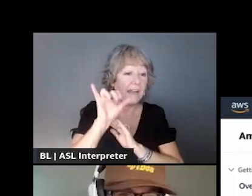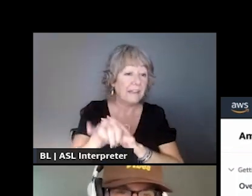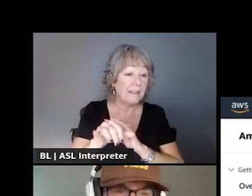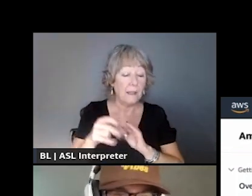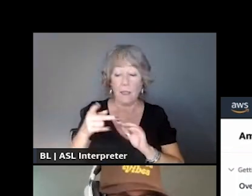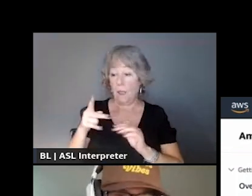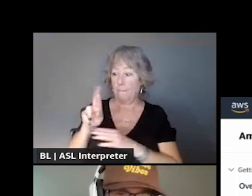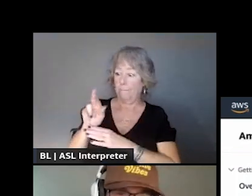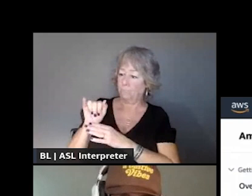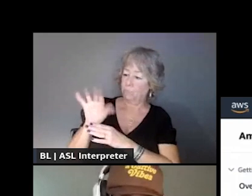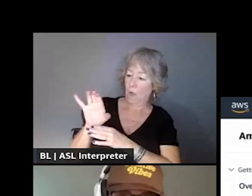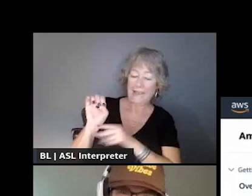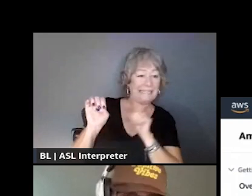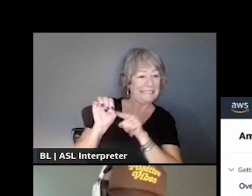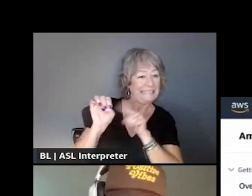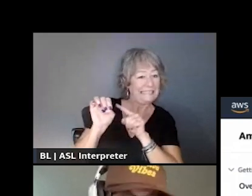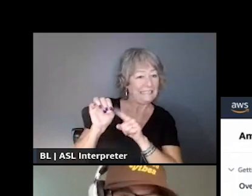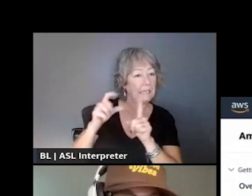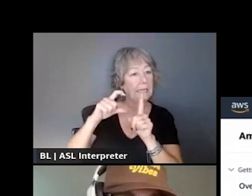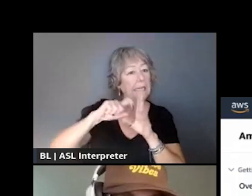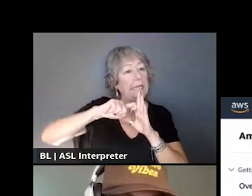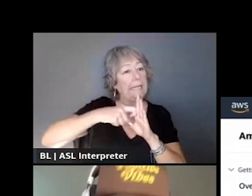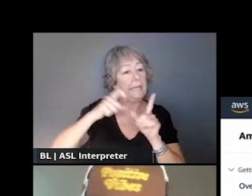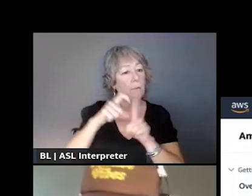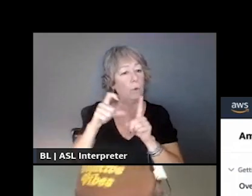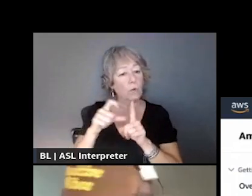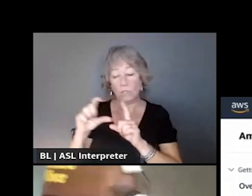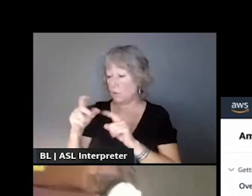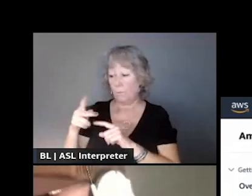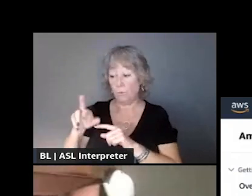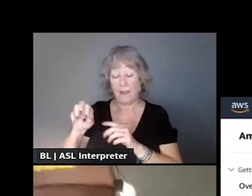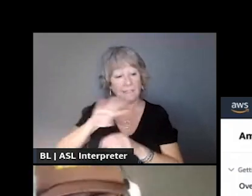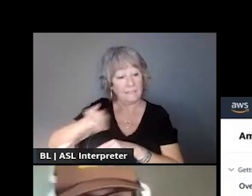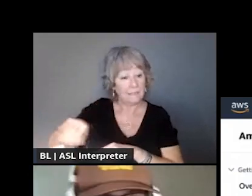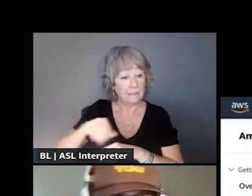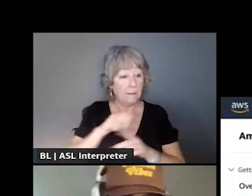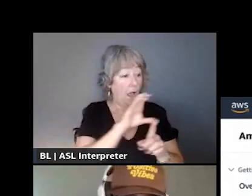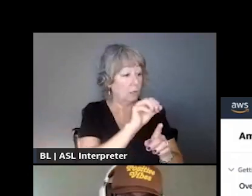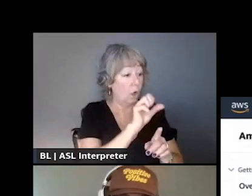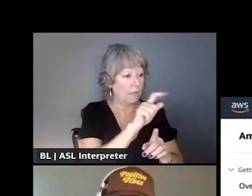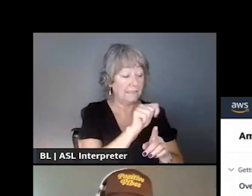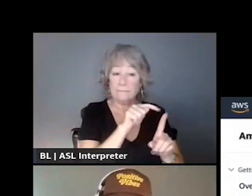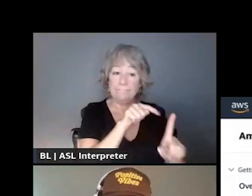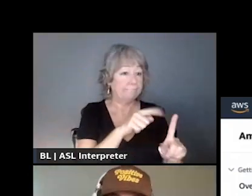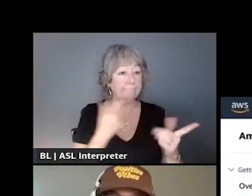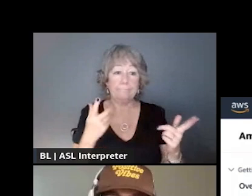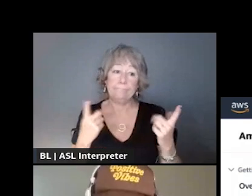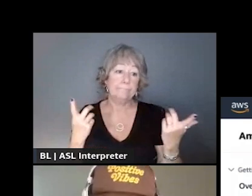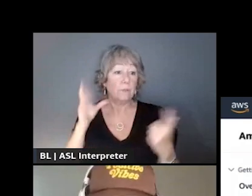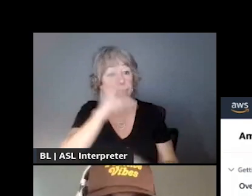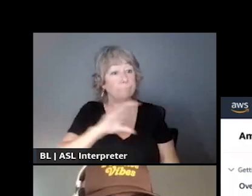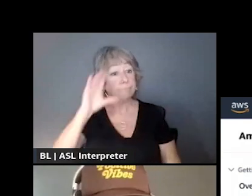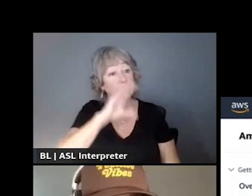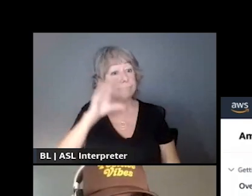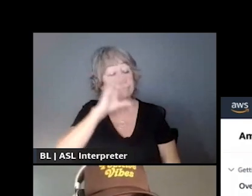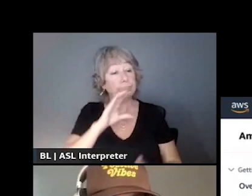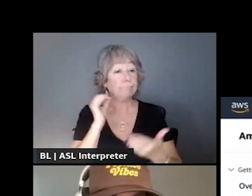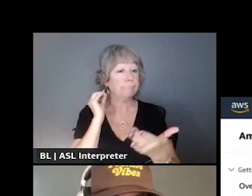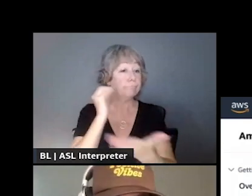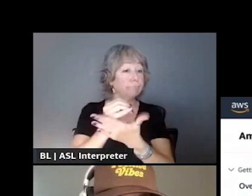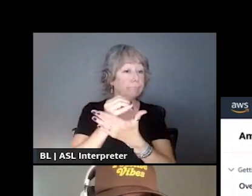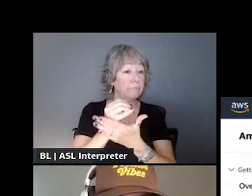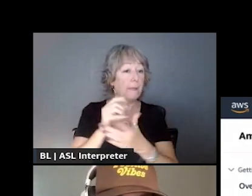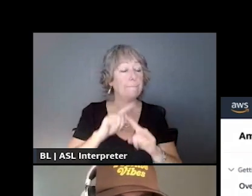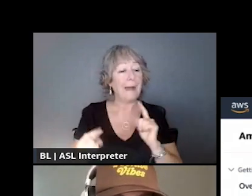price, right? Because you said Mm. price. Price. Exactly. I Yeah. said price and cost are two different words. Right. But in